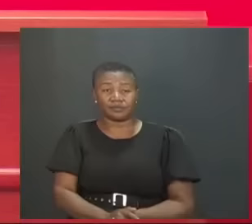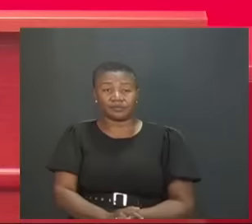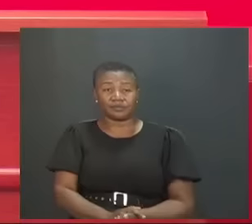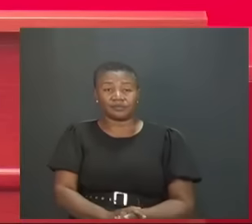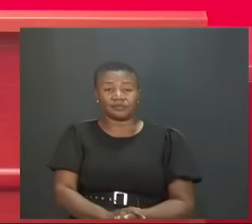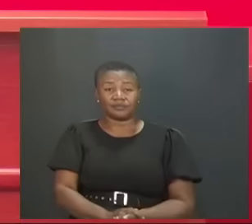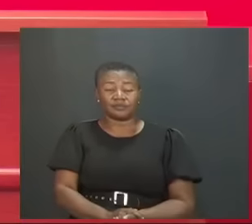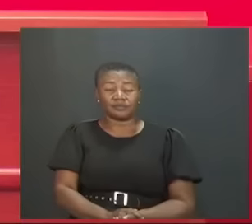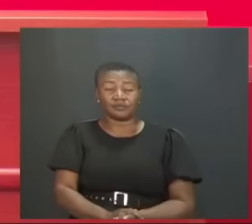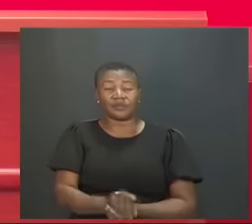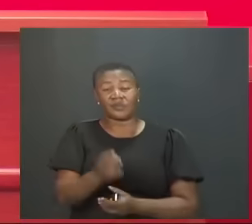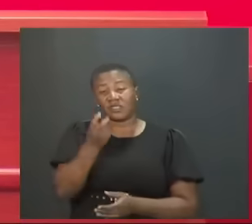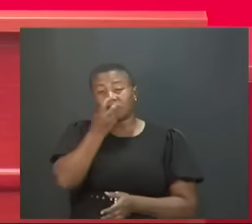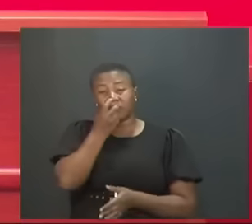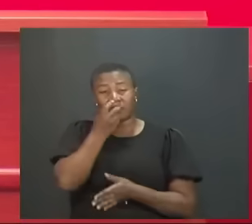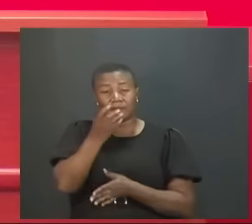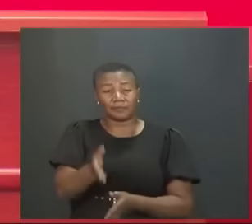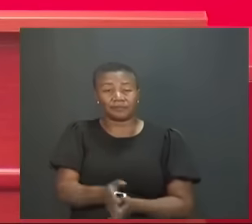Mr. Speaker,